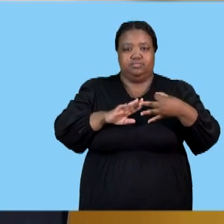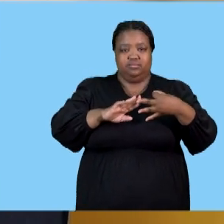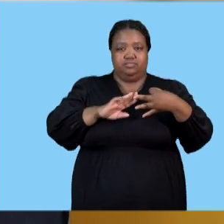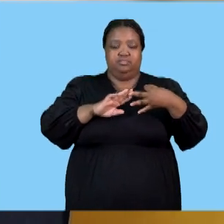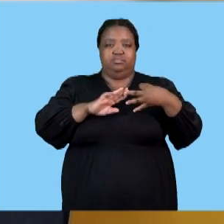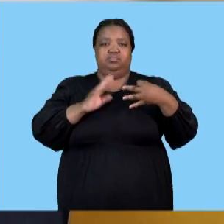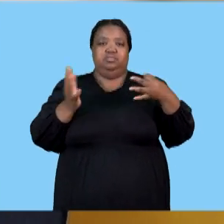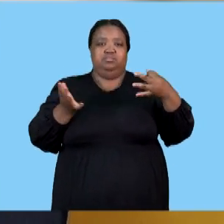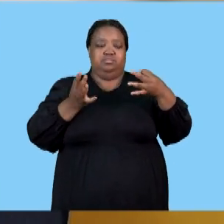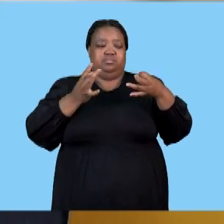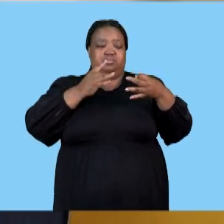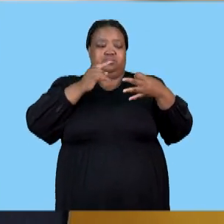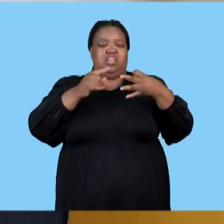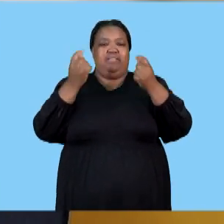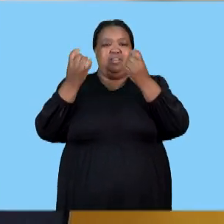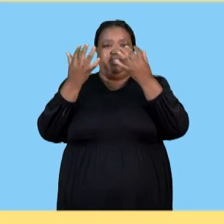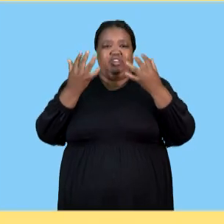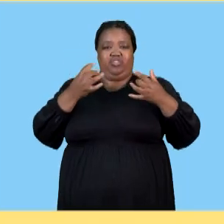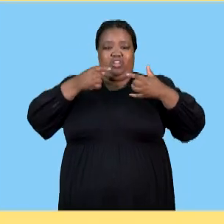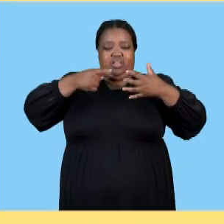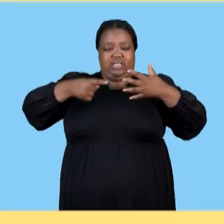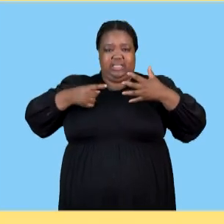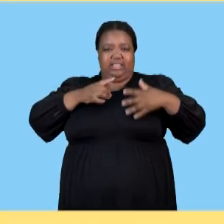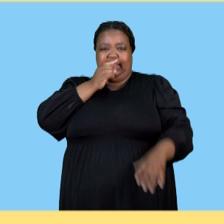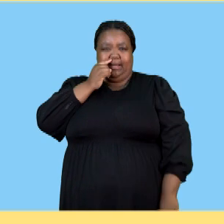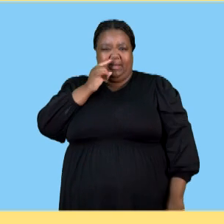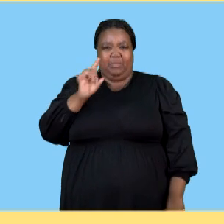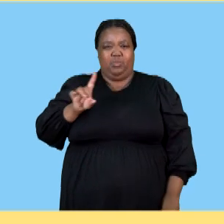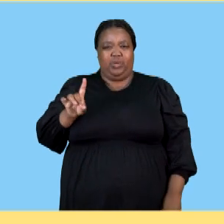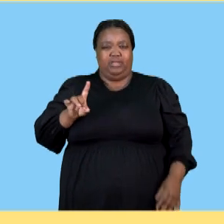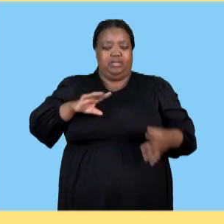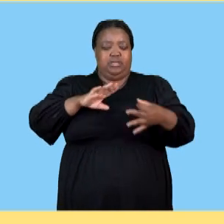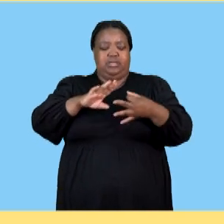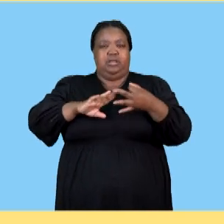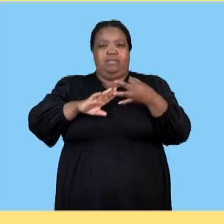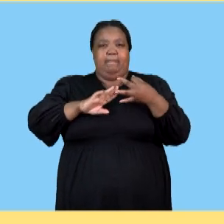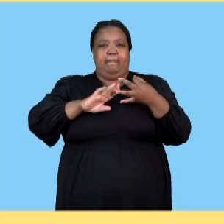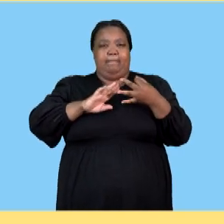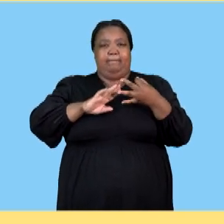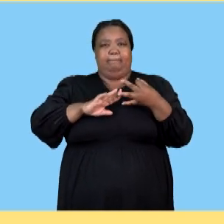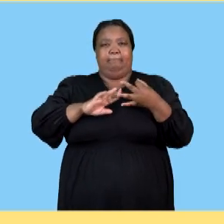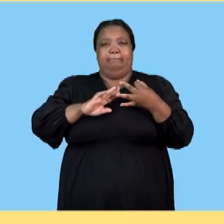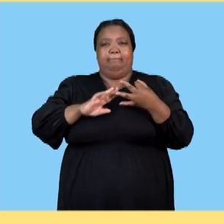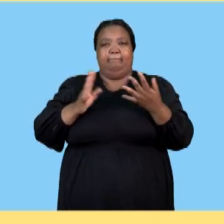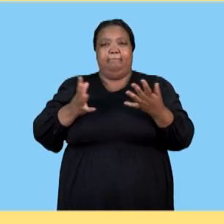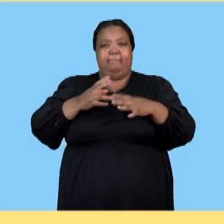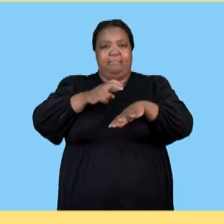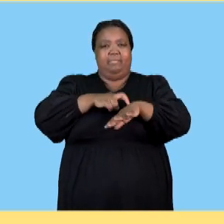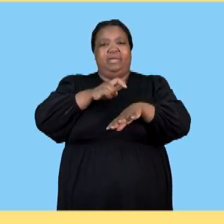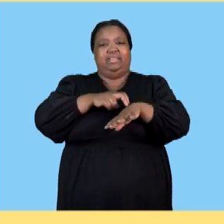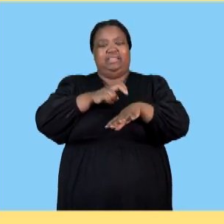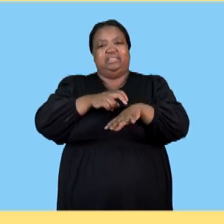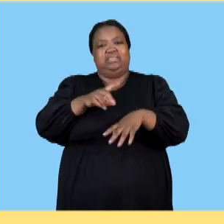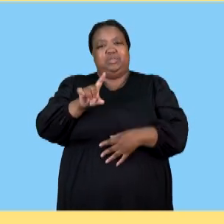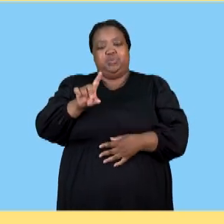Number one, the name of the financial indicator that we're commenting on. Very important. Number two, we need